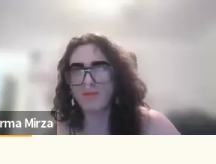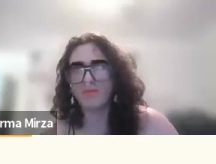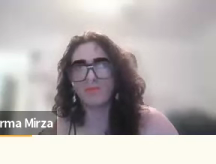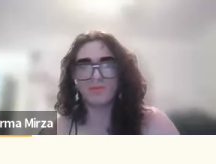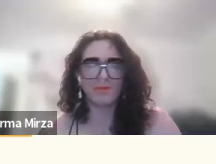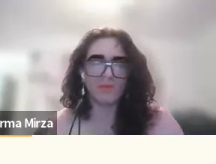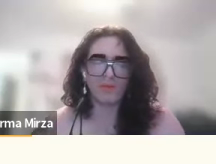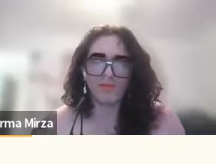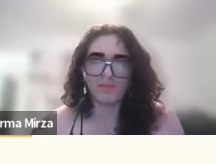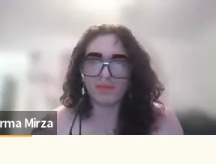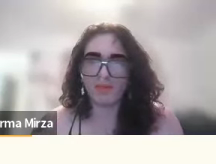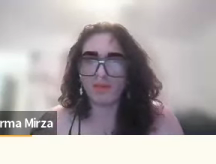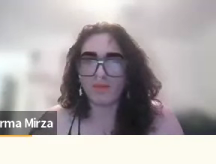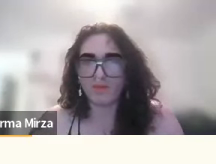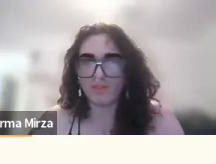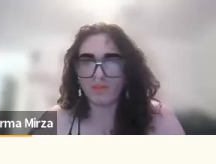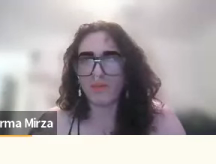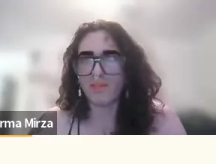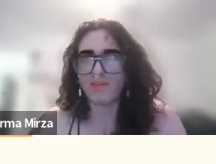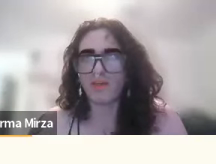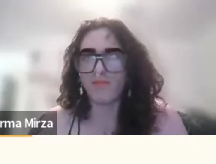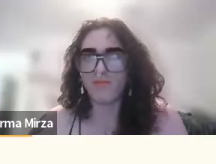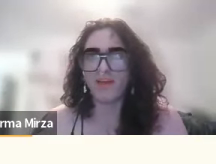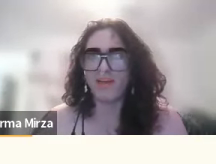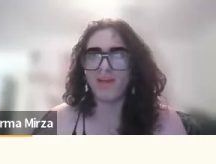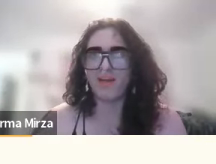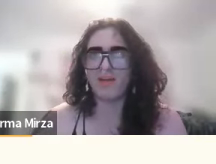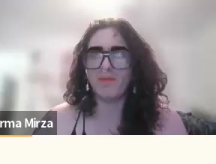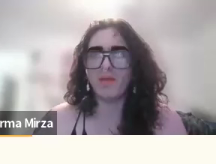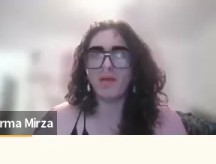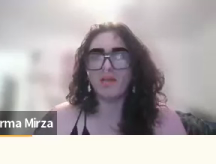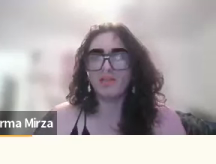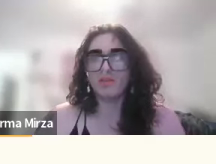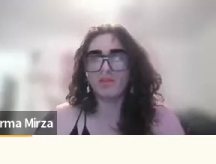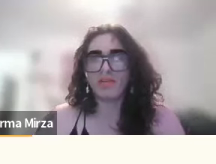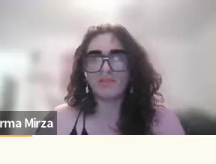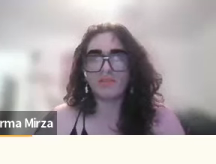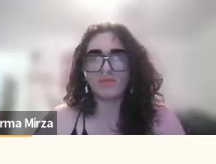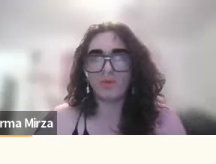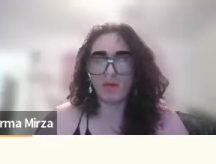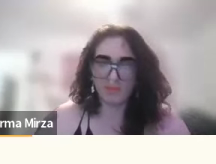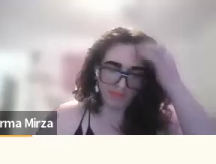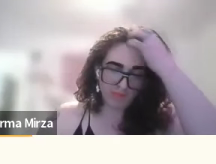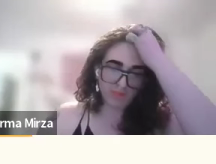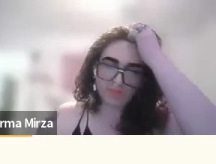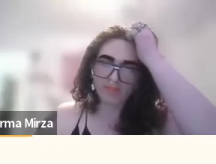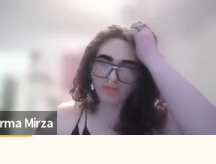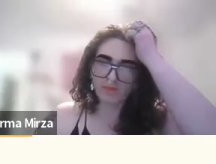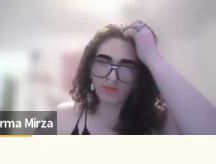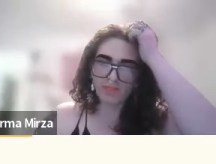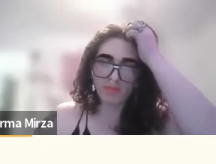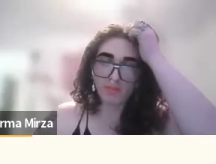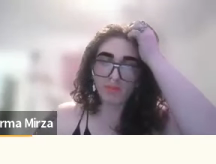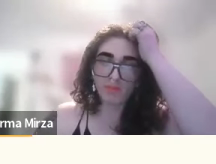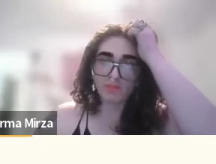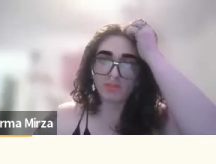Thanks, Sumiko, for having me, and thank you, Anisha, for getting us started off right. So those last few letters on my